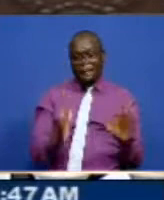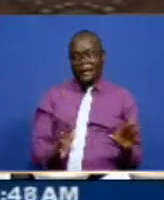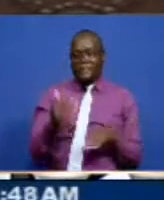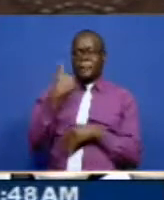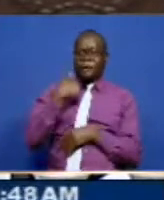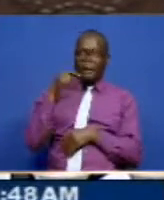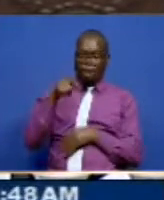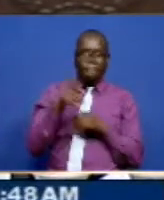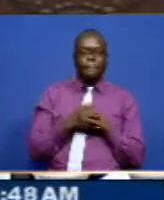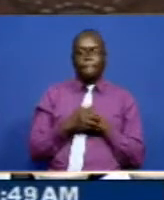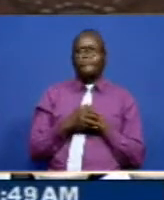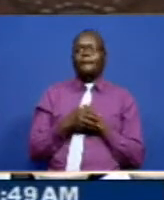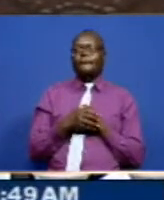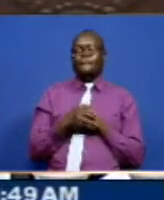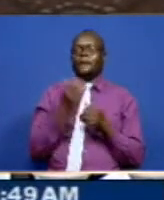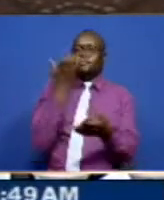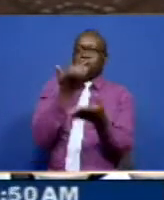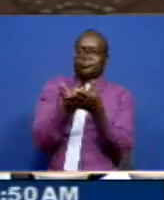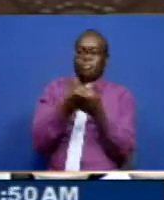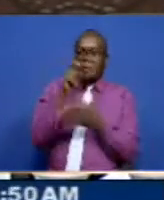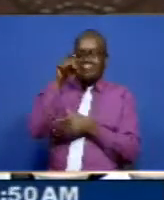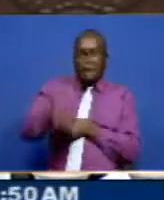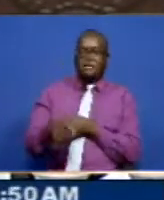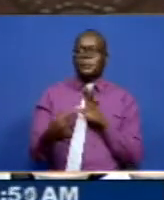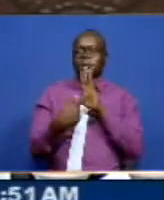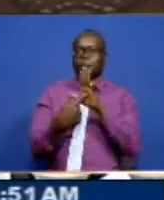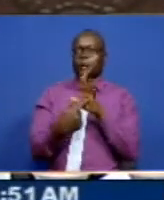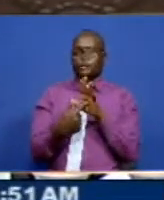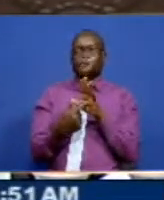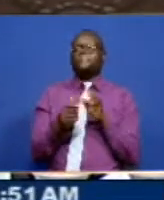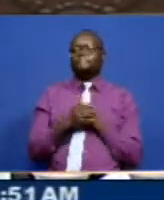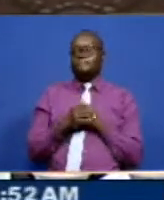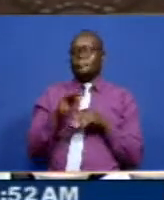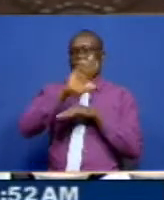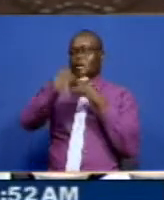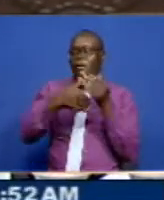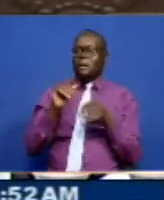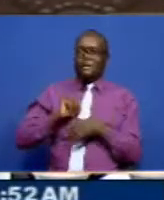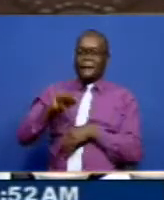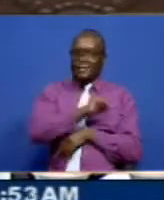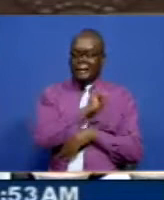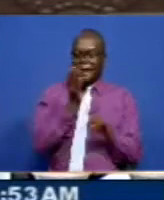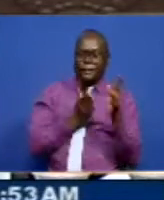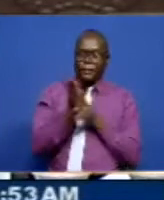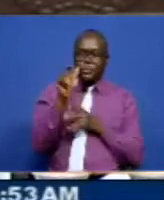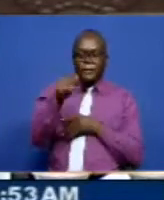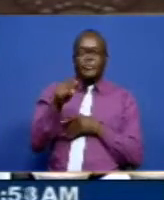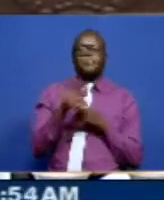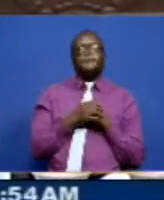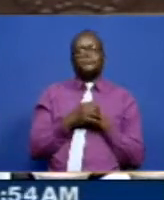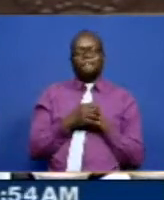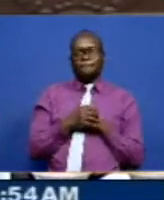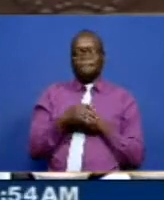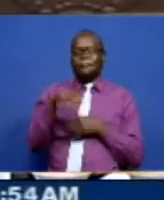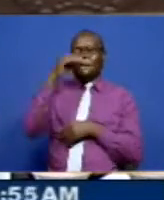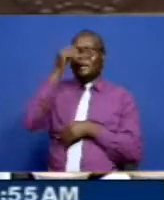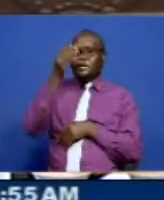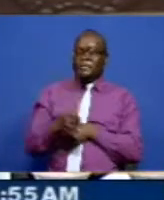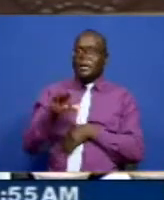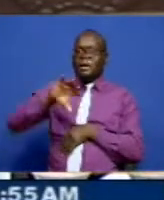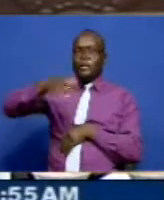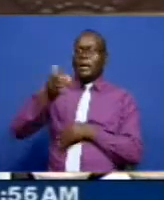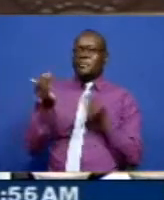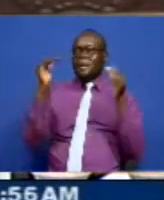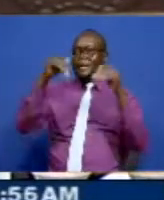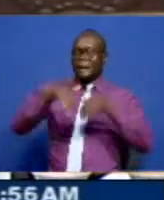been substantiated. Honorable Senators, by way of a status update, the Speaker of the County Assembly